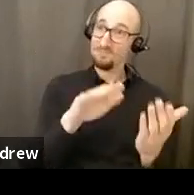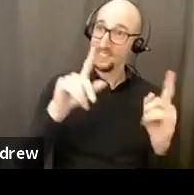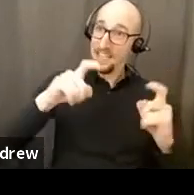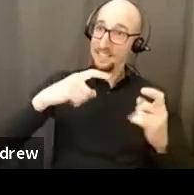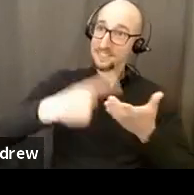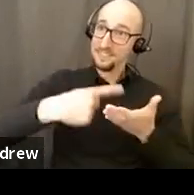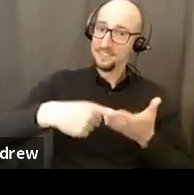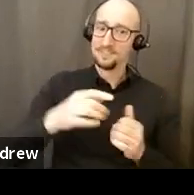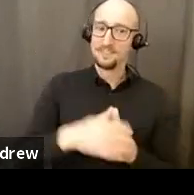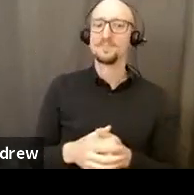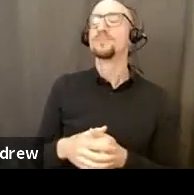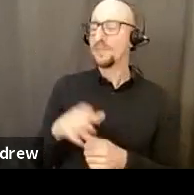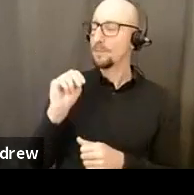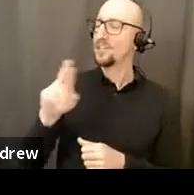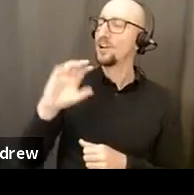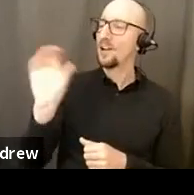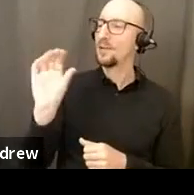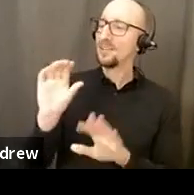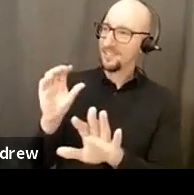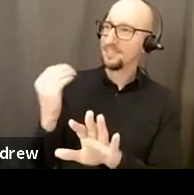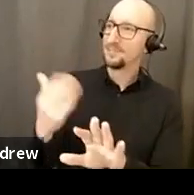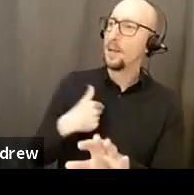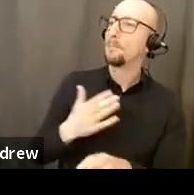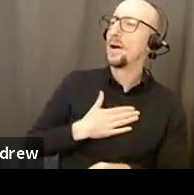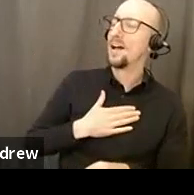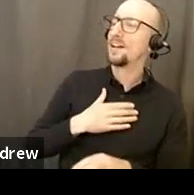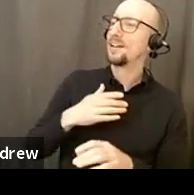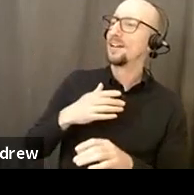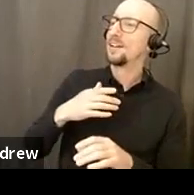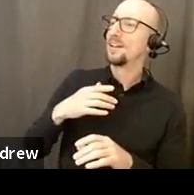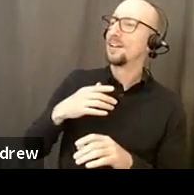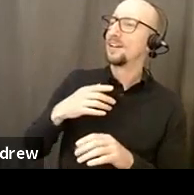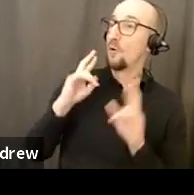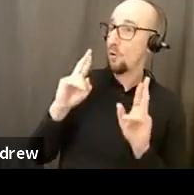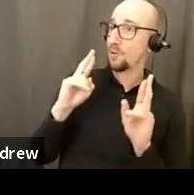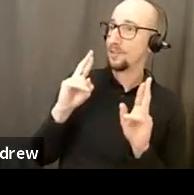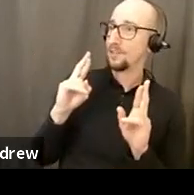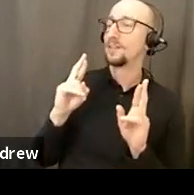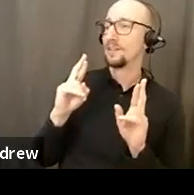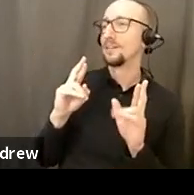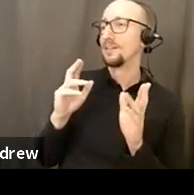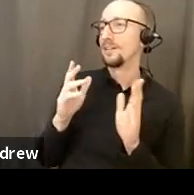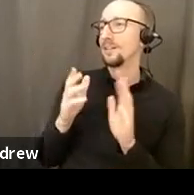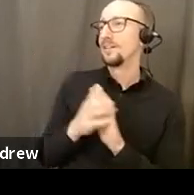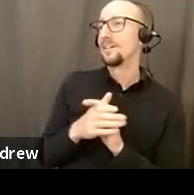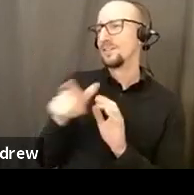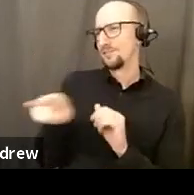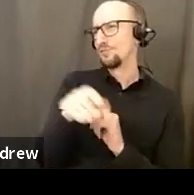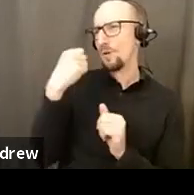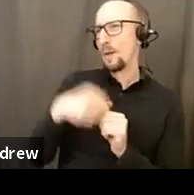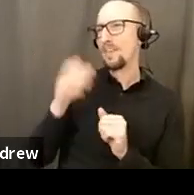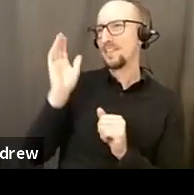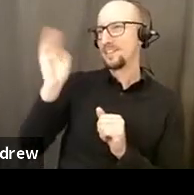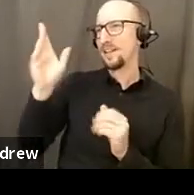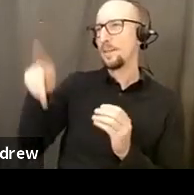intent, Ms. Sullivan, was to, as you remember during the presentation with the